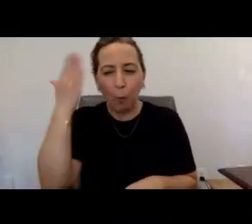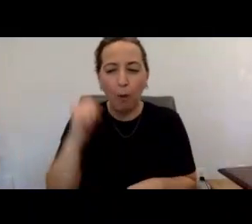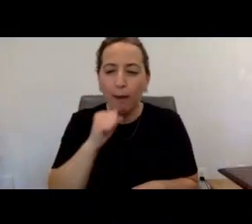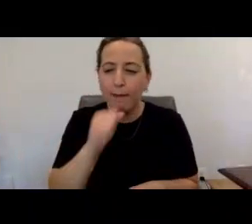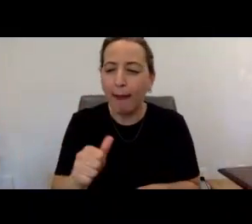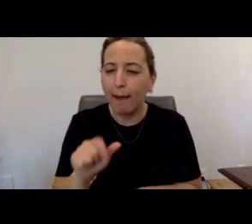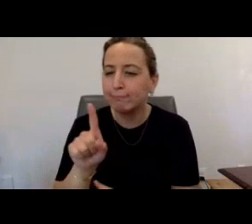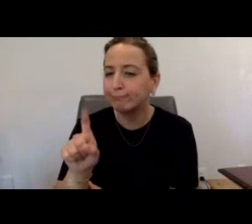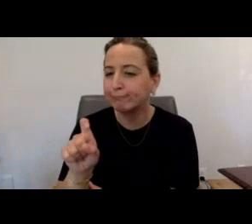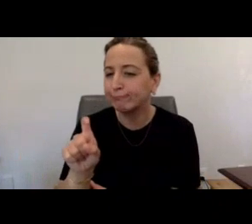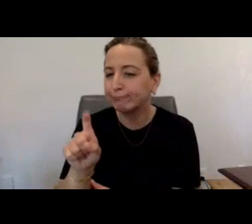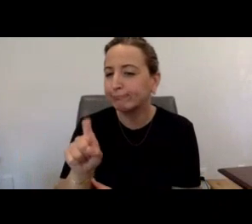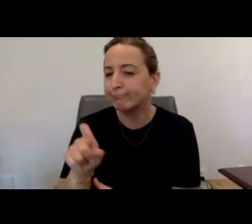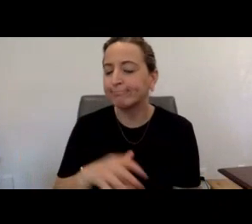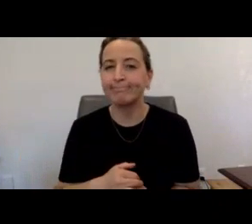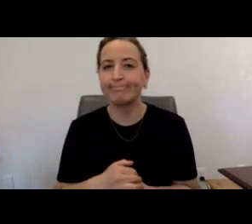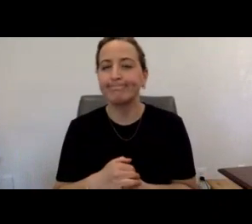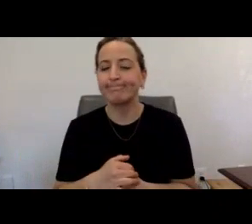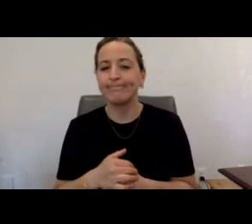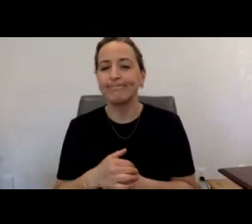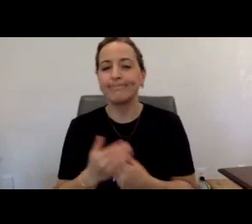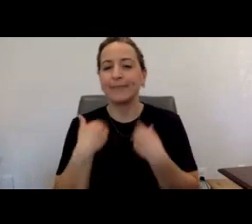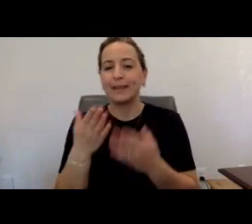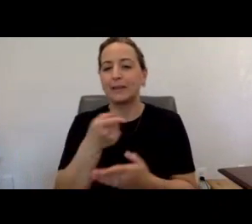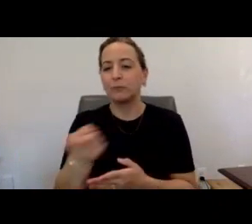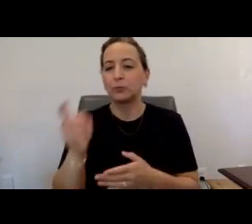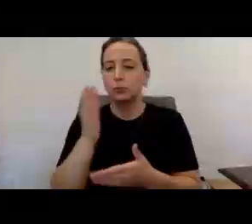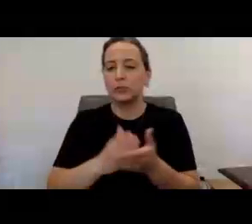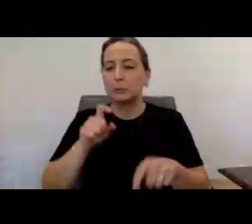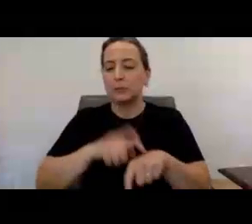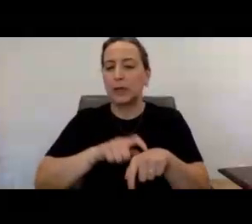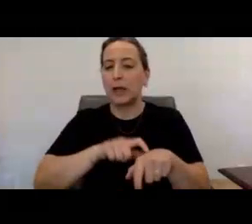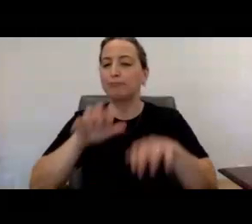And I'll give folks a moment to put answers in the chat.